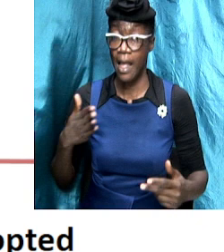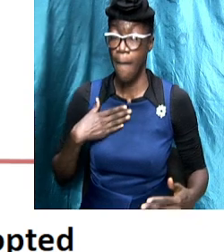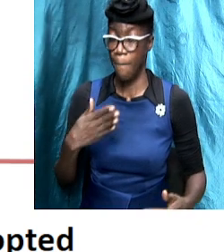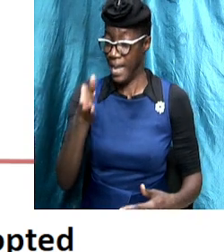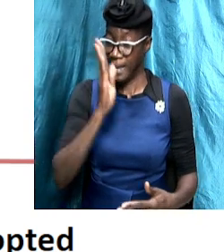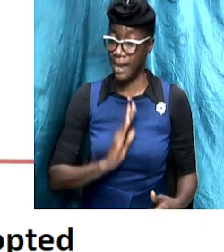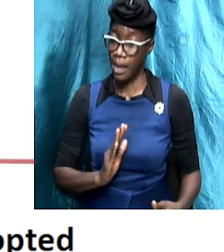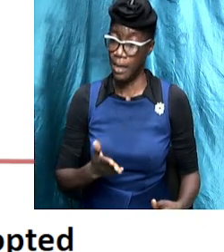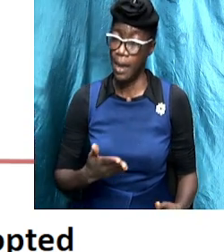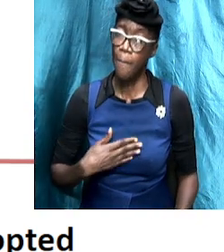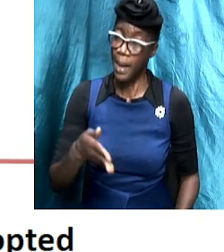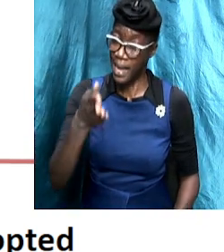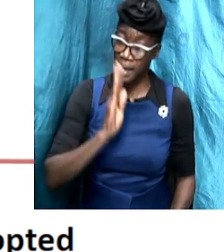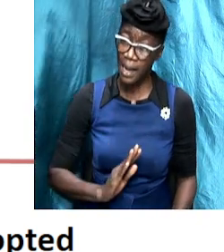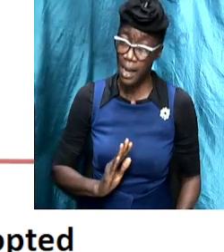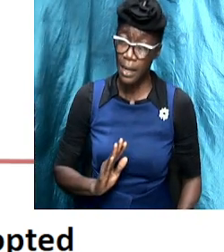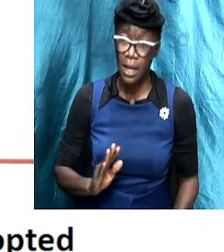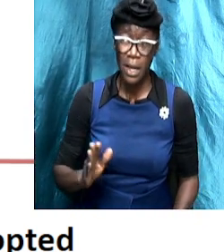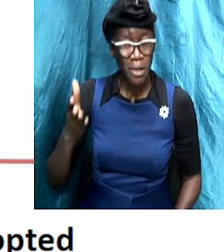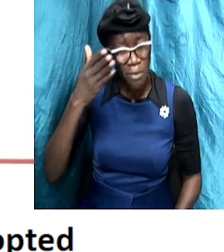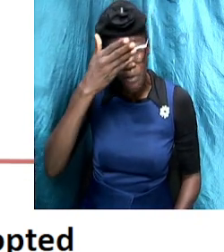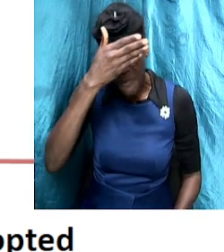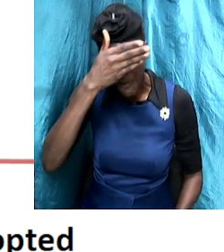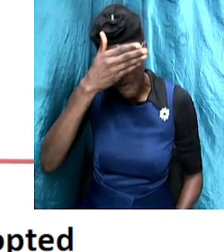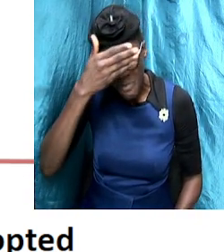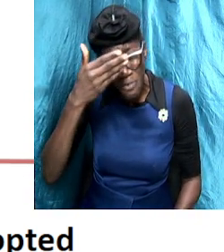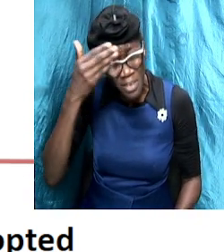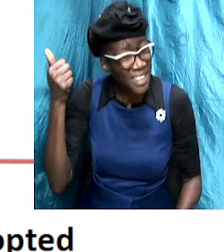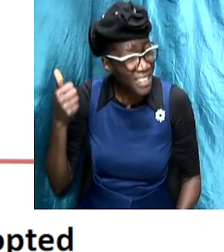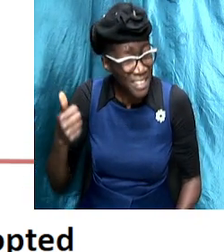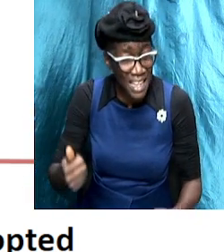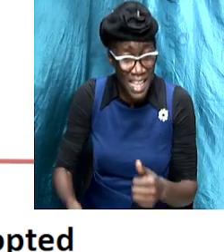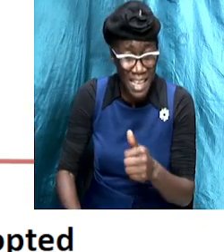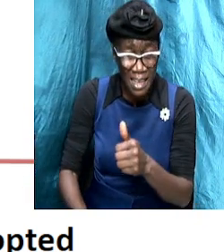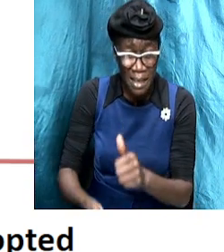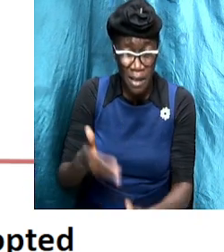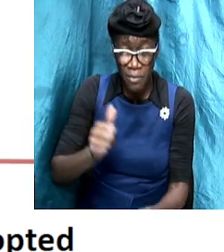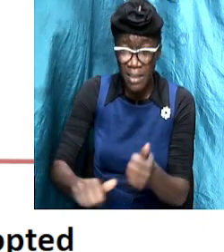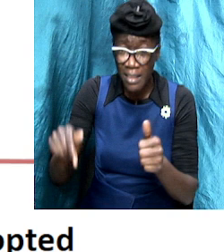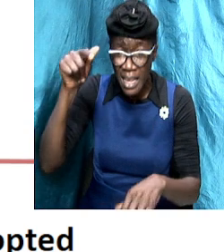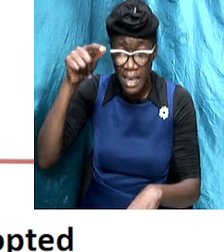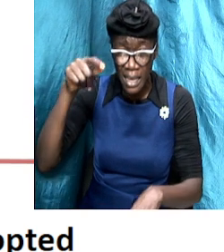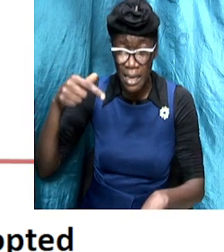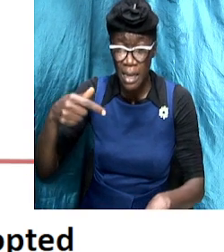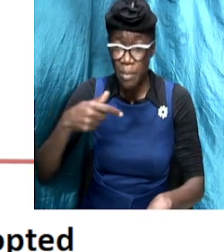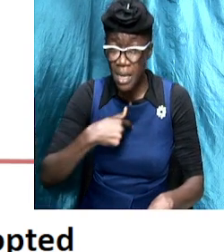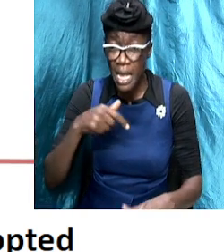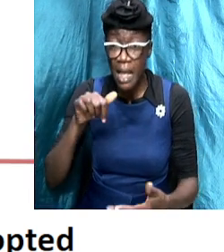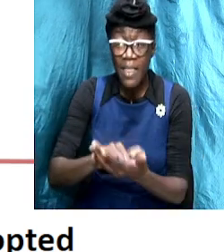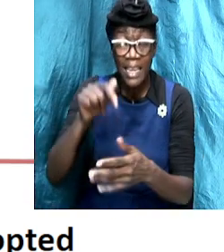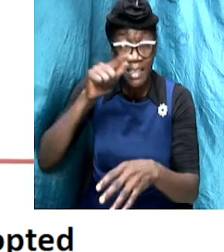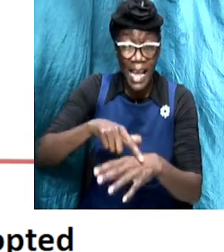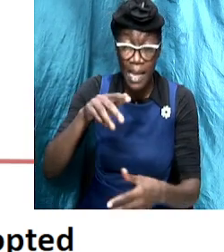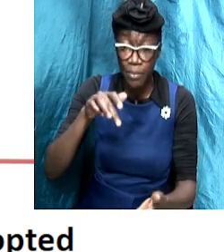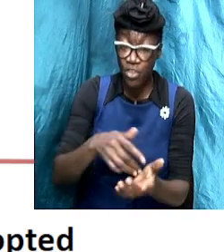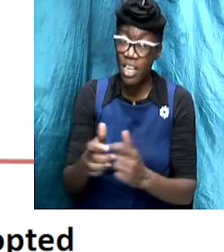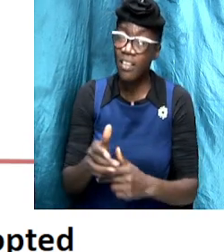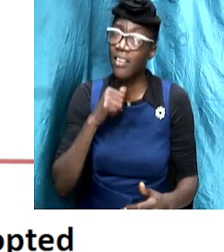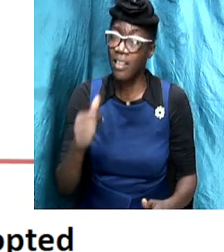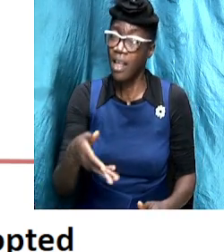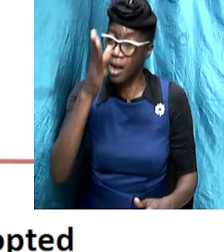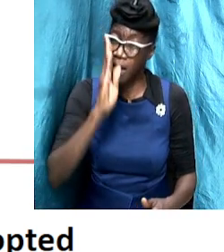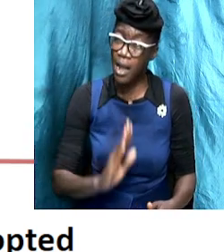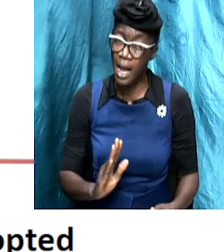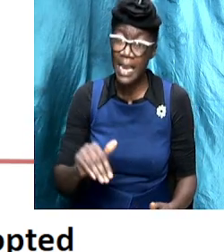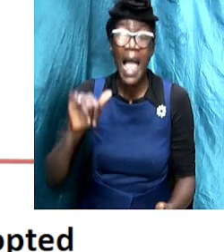hast thou forsaken me? It was based on the fact that at that point in time, Jesus was not God. The divinity separated from his